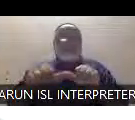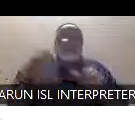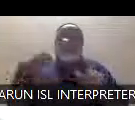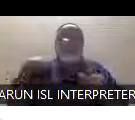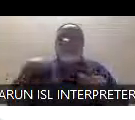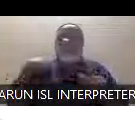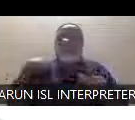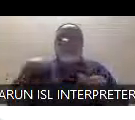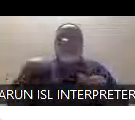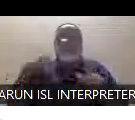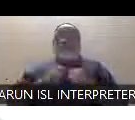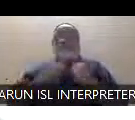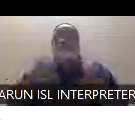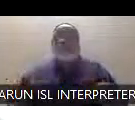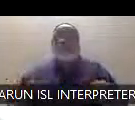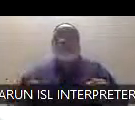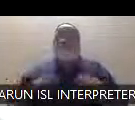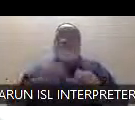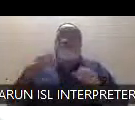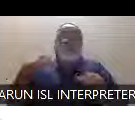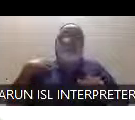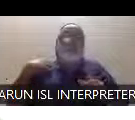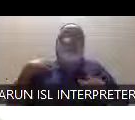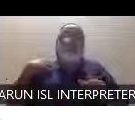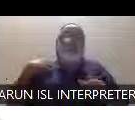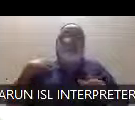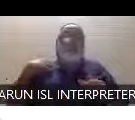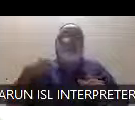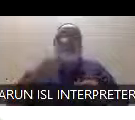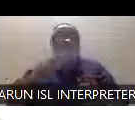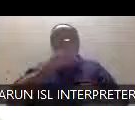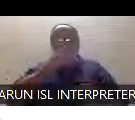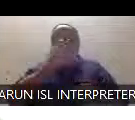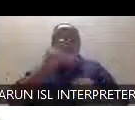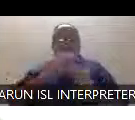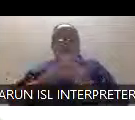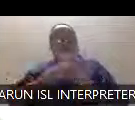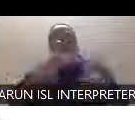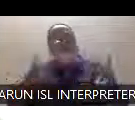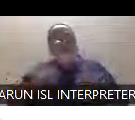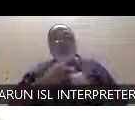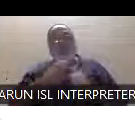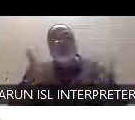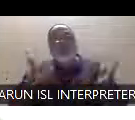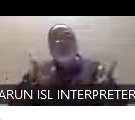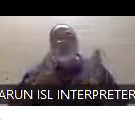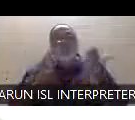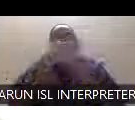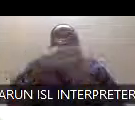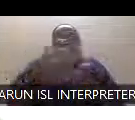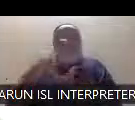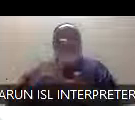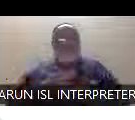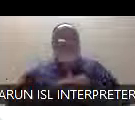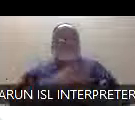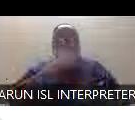disabilities, different procedures and systems that we have. So all of this could be systematically barring not just people